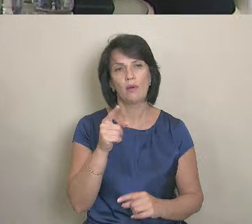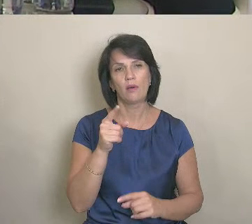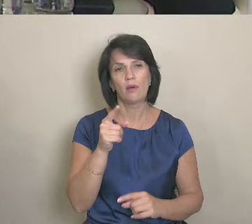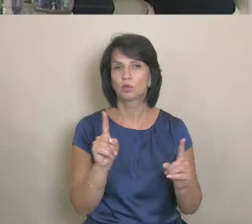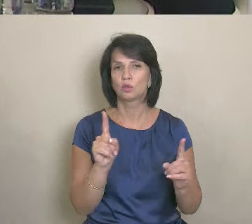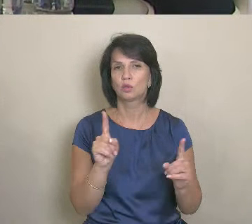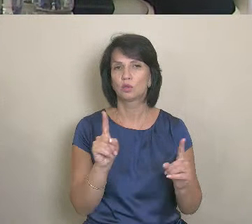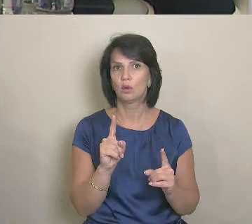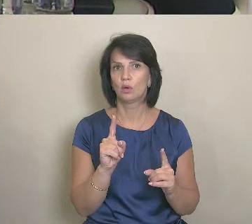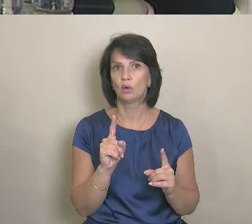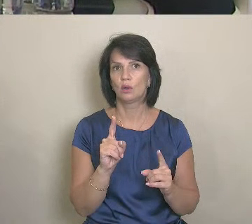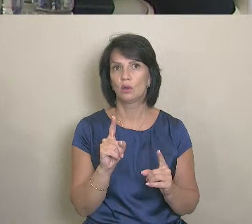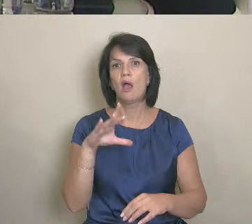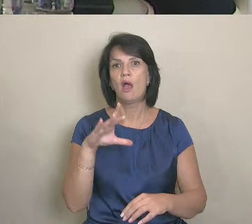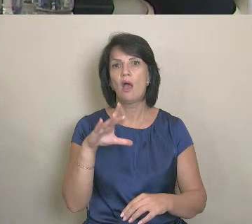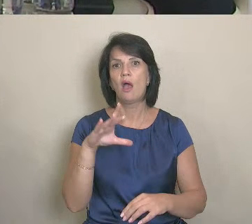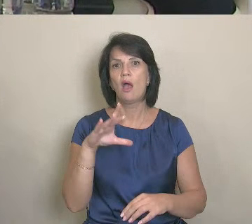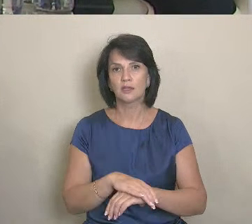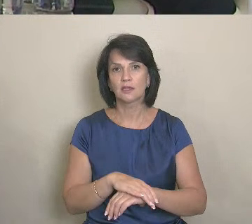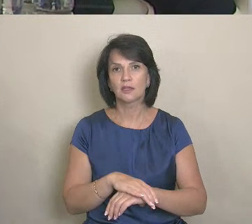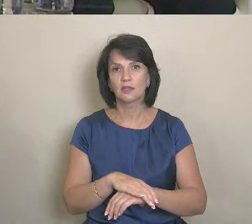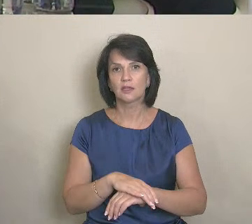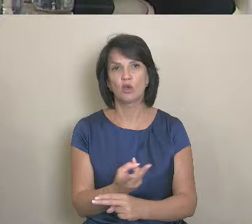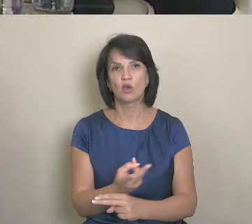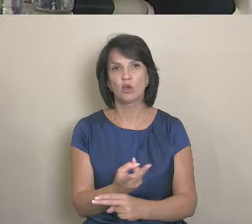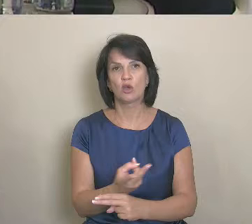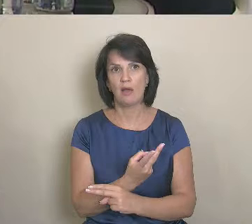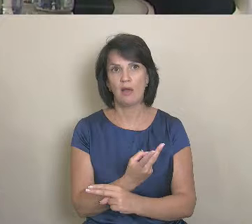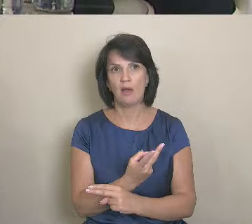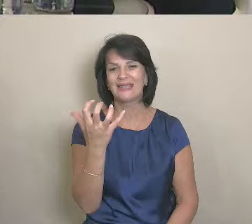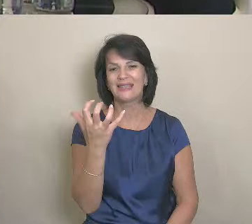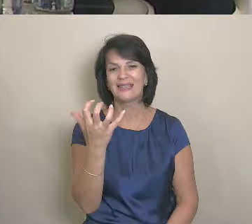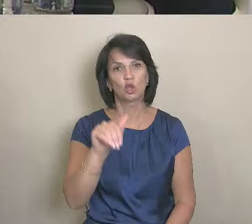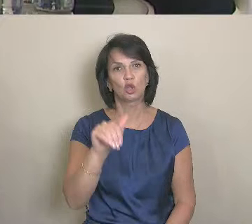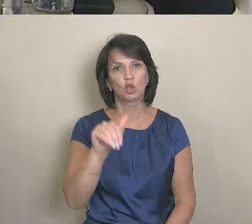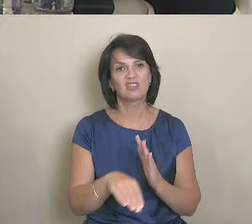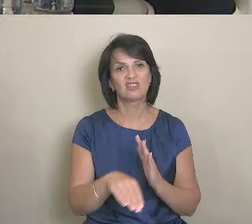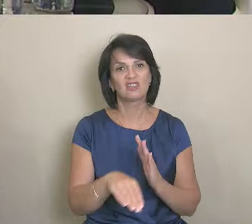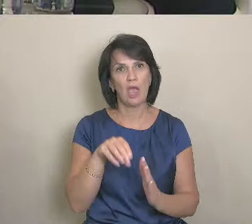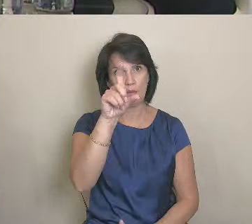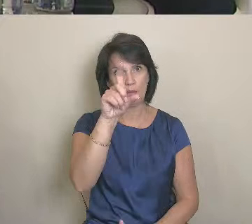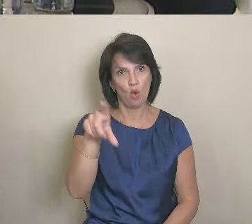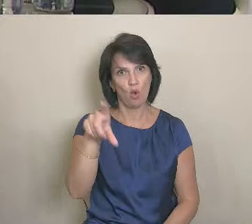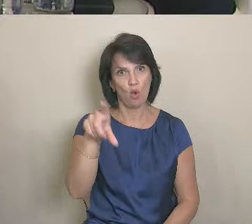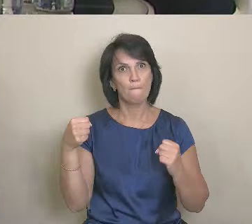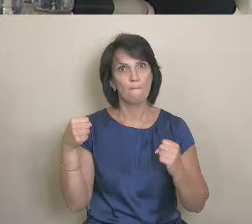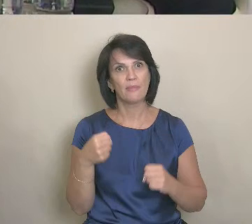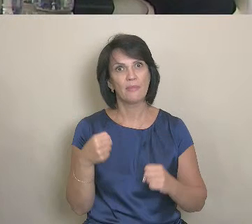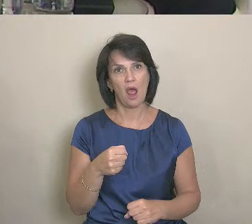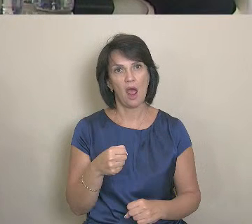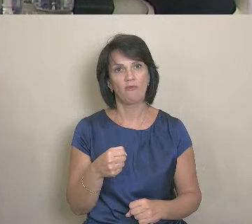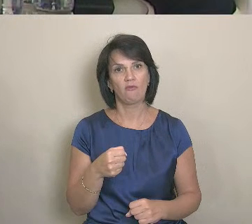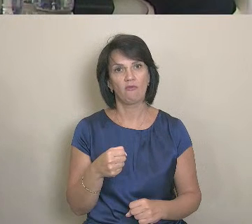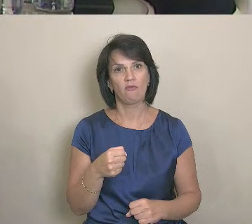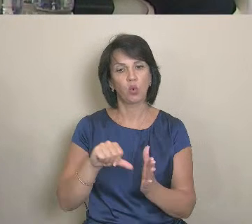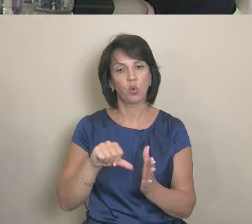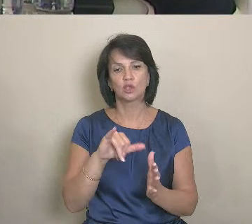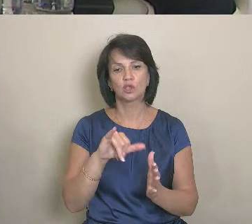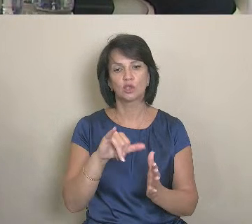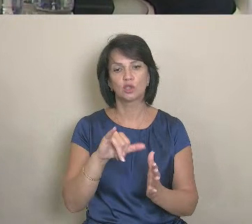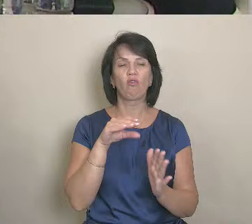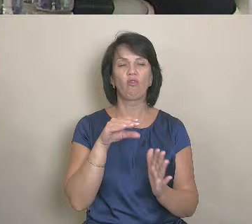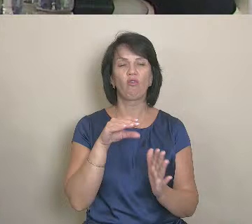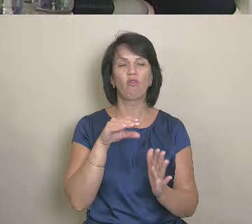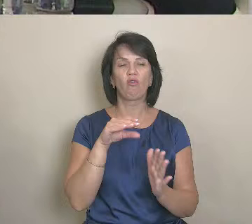parliament, where it stresses that in fact 5 100,000 voters are